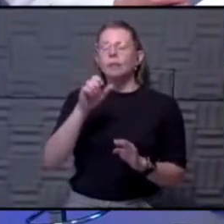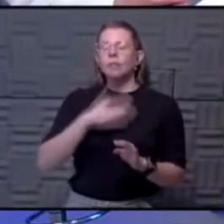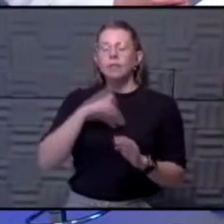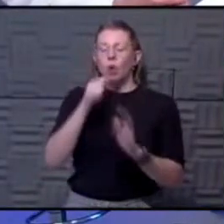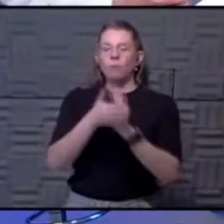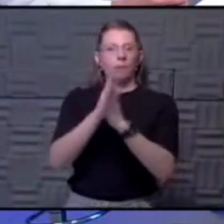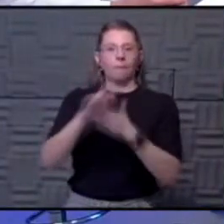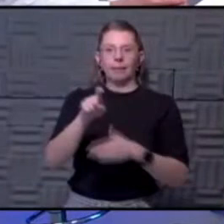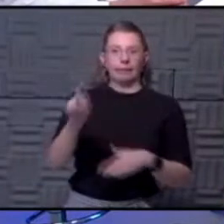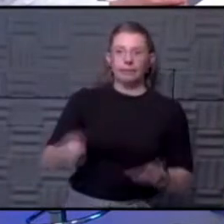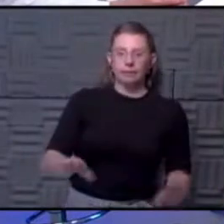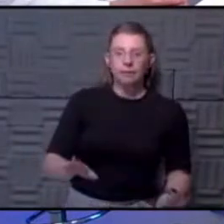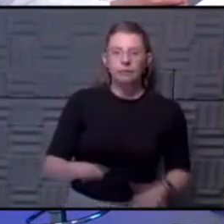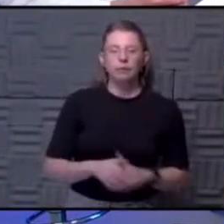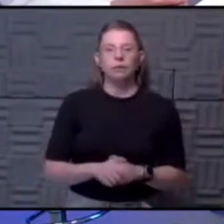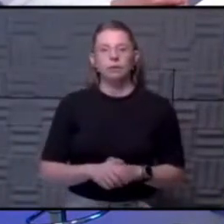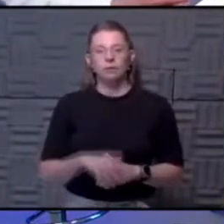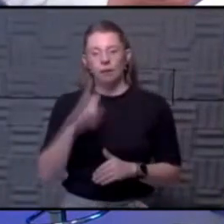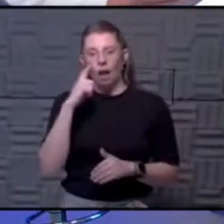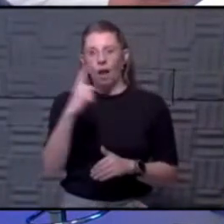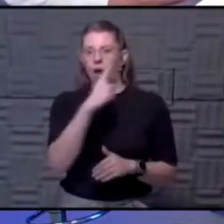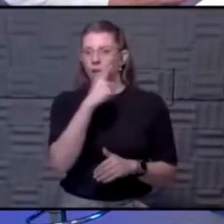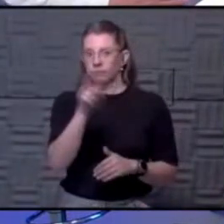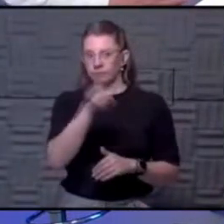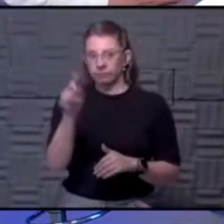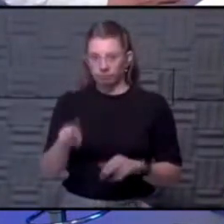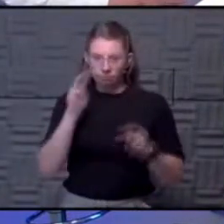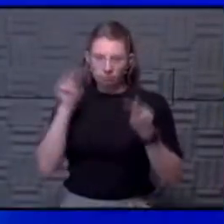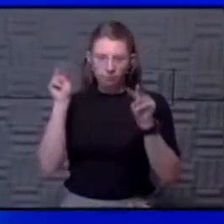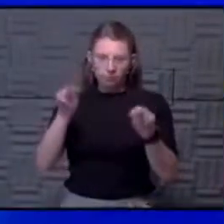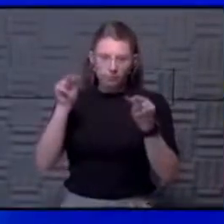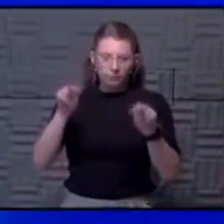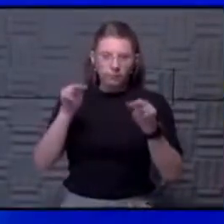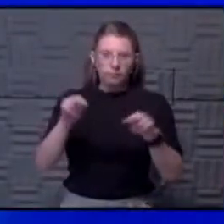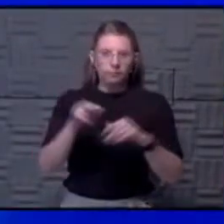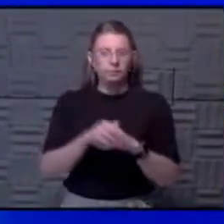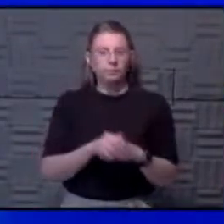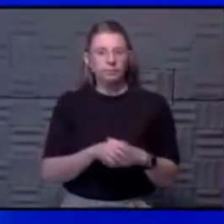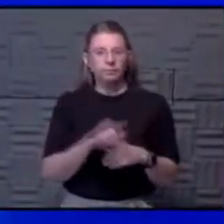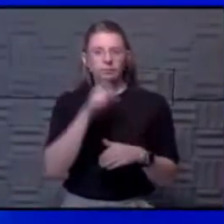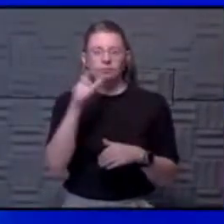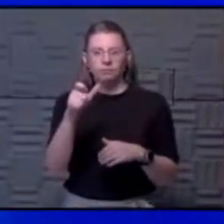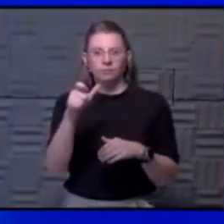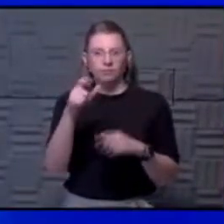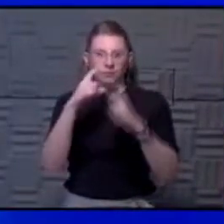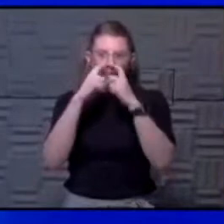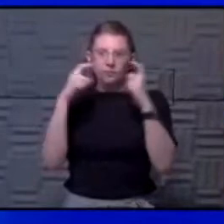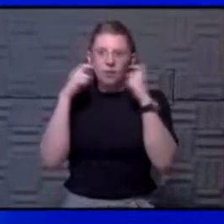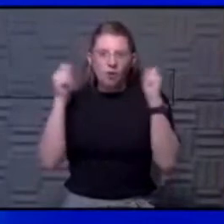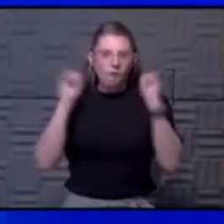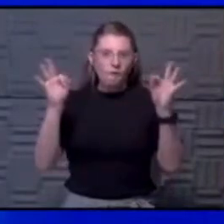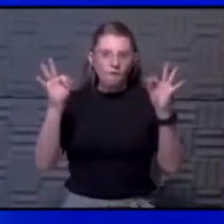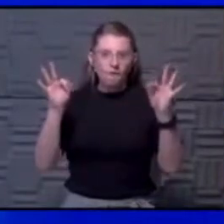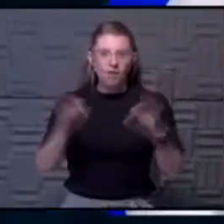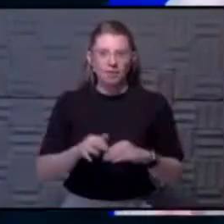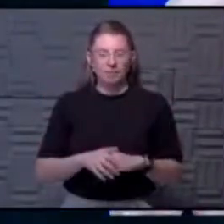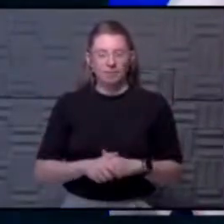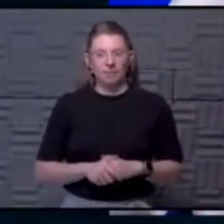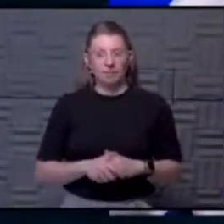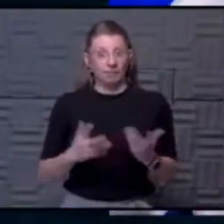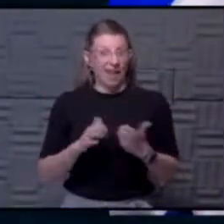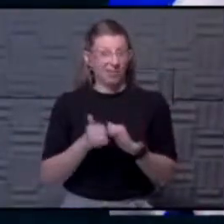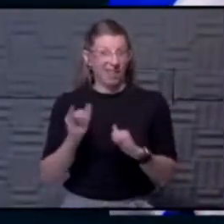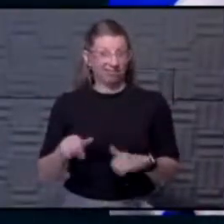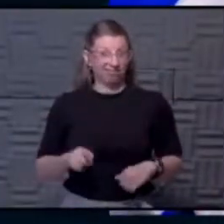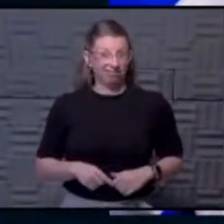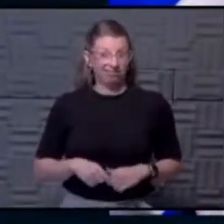even say, the eyes of Texas are upon you. Don't take off your mask. How's